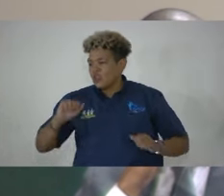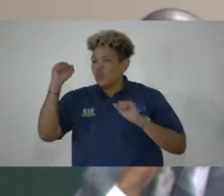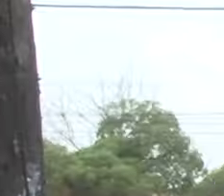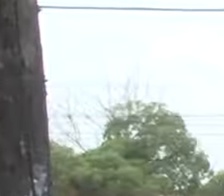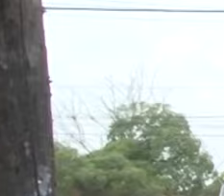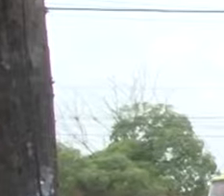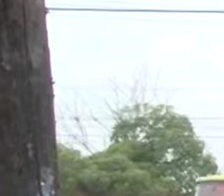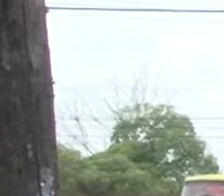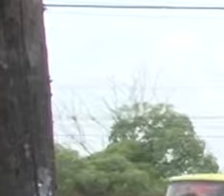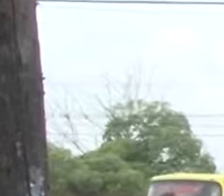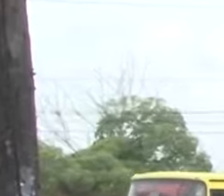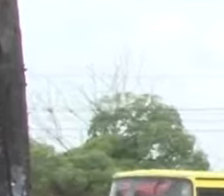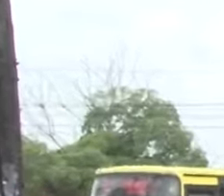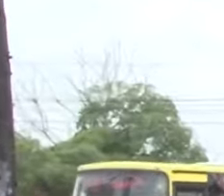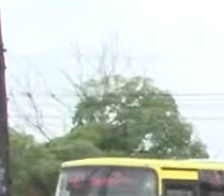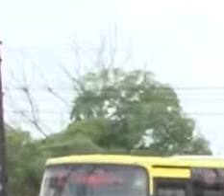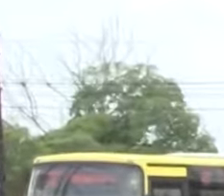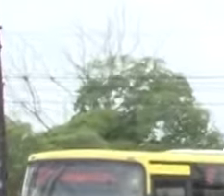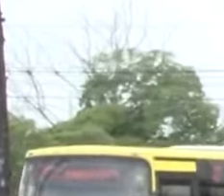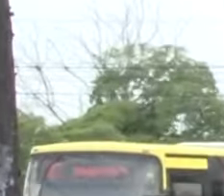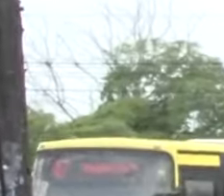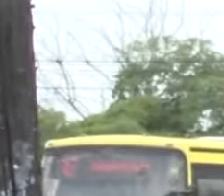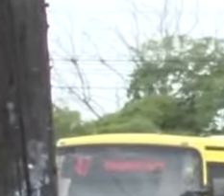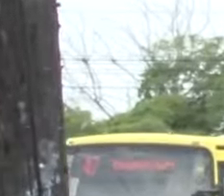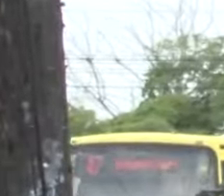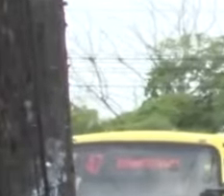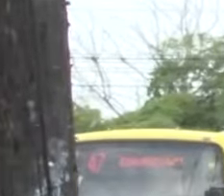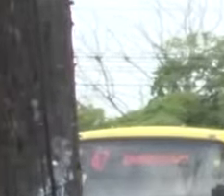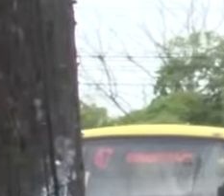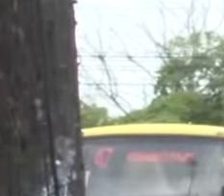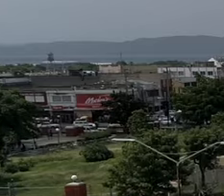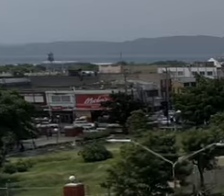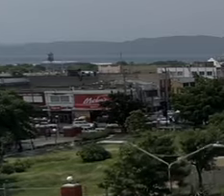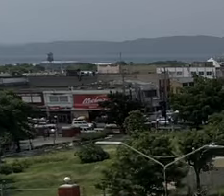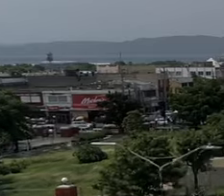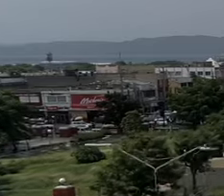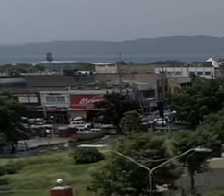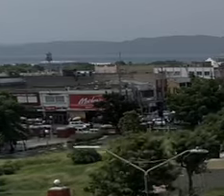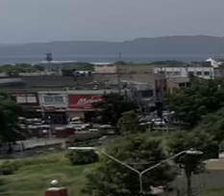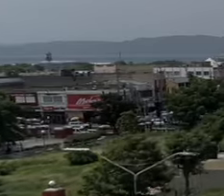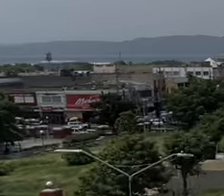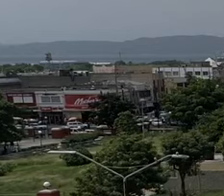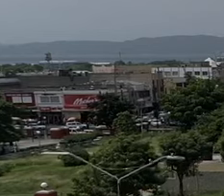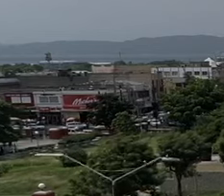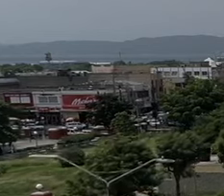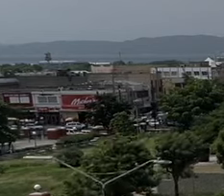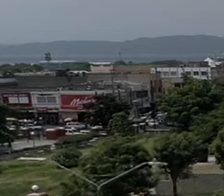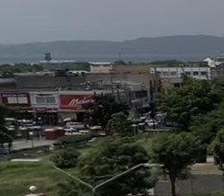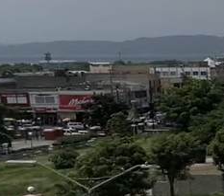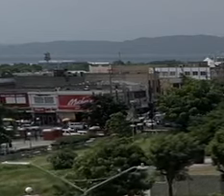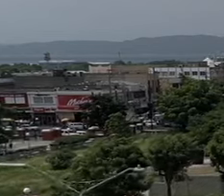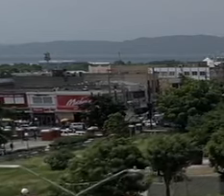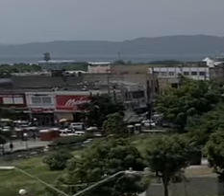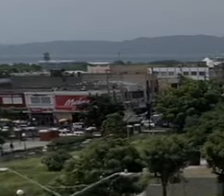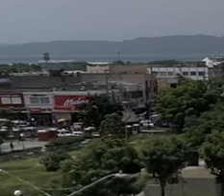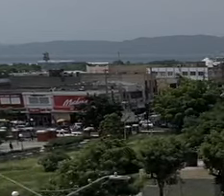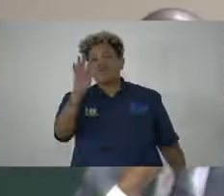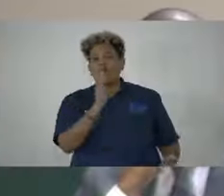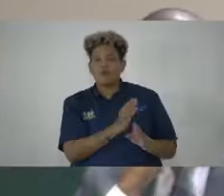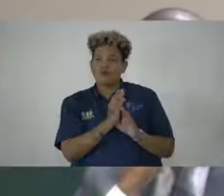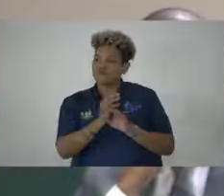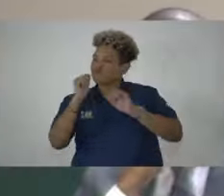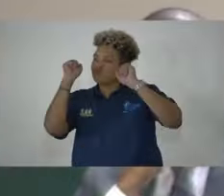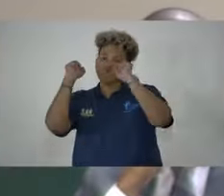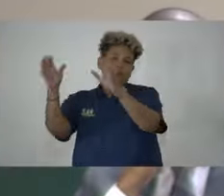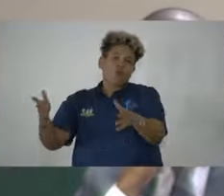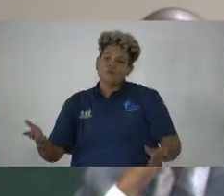them. This rehabilitation initiative is among a raft of strategies Minister Daryl Vaz unveiled during his address.